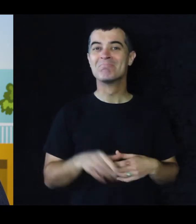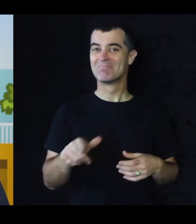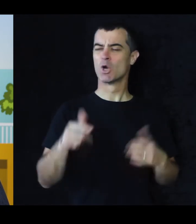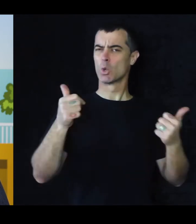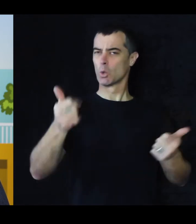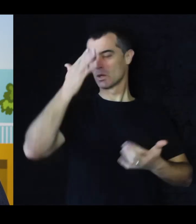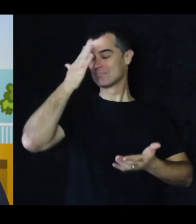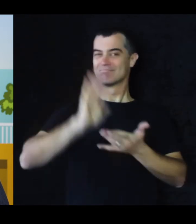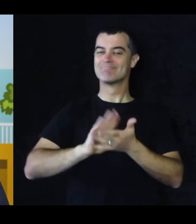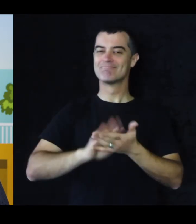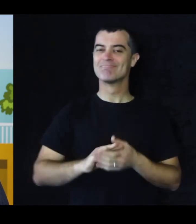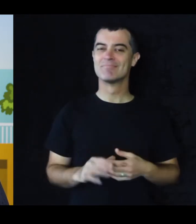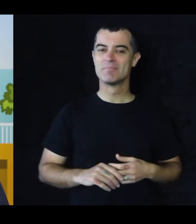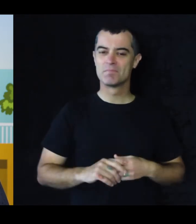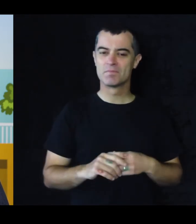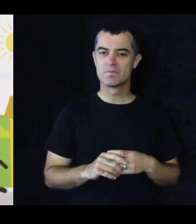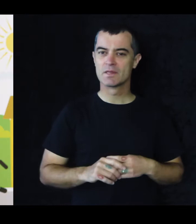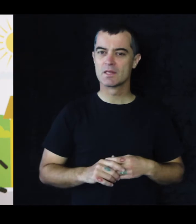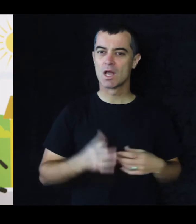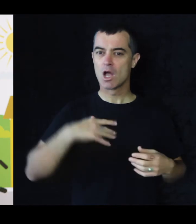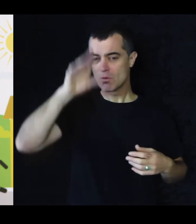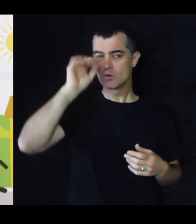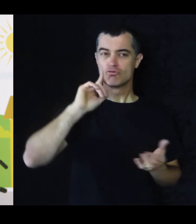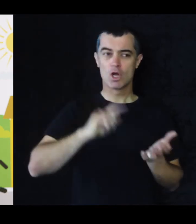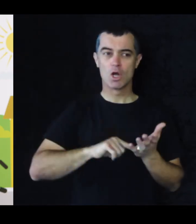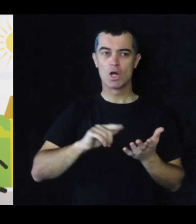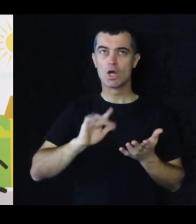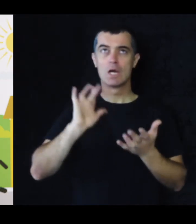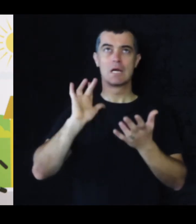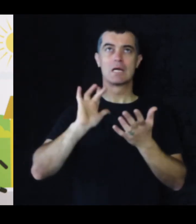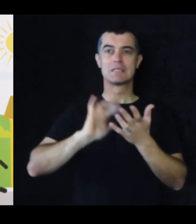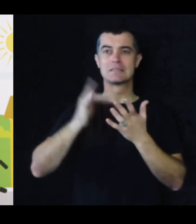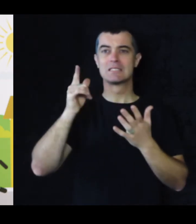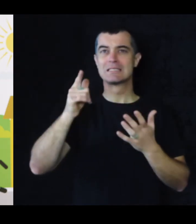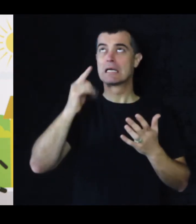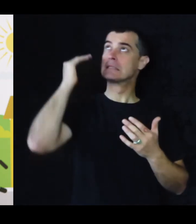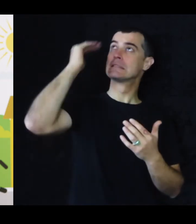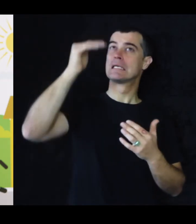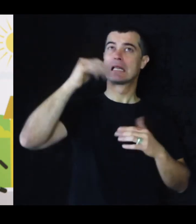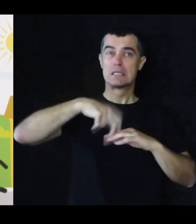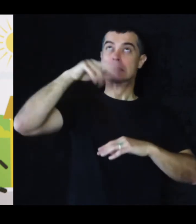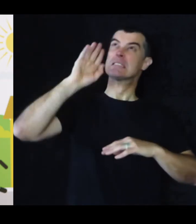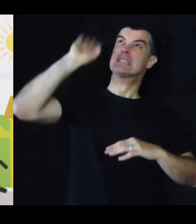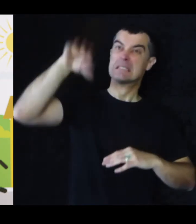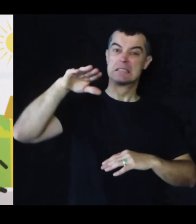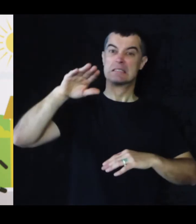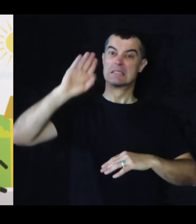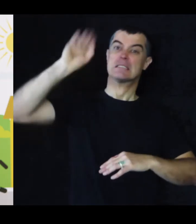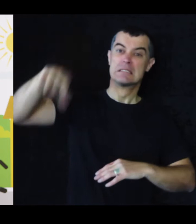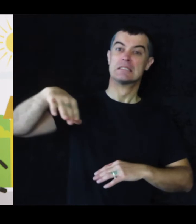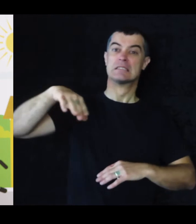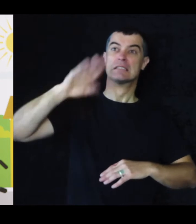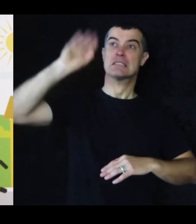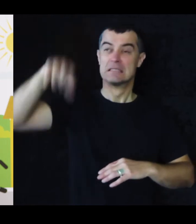that's the good memories. I remember trying to touch the roof ceiling, jumping up and touching the ceiling as a kid.